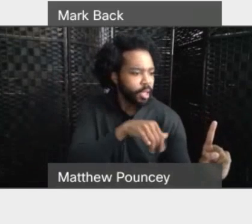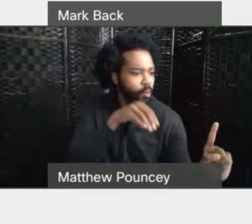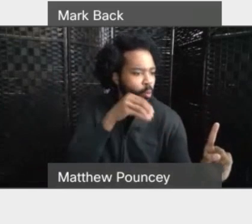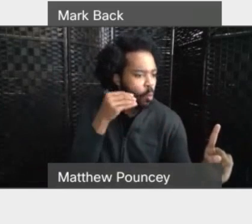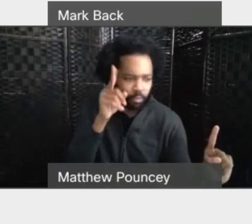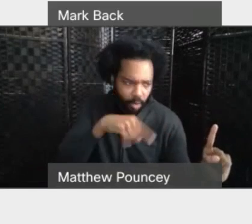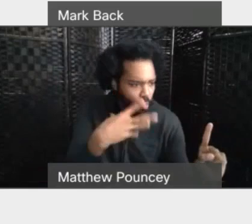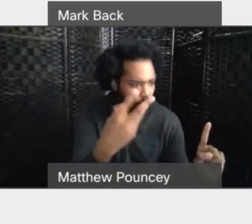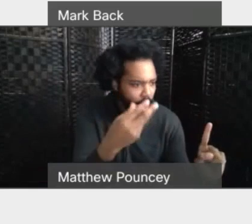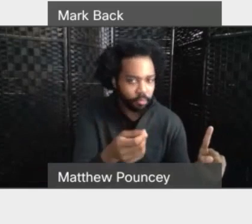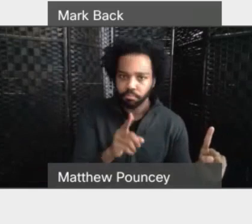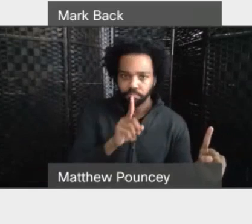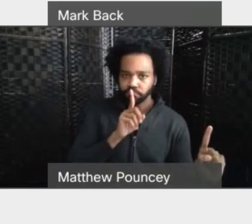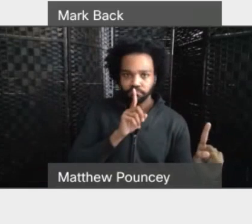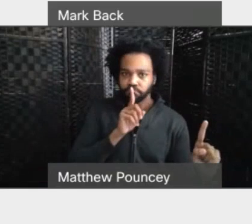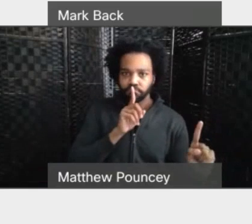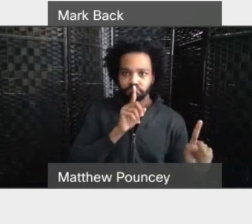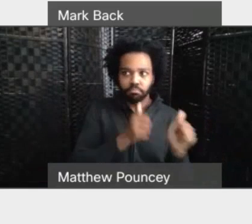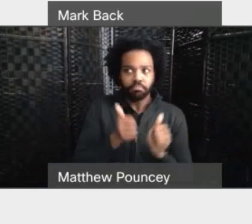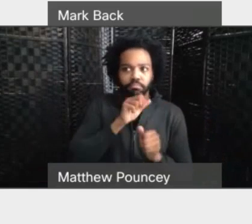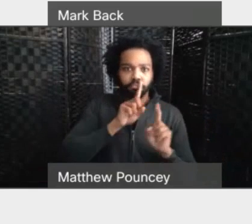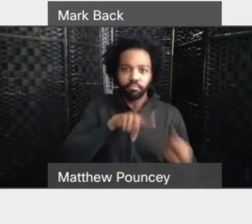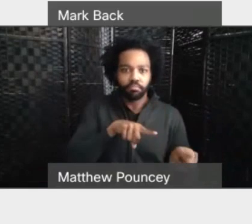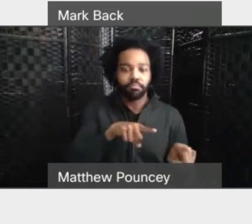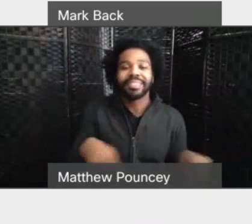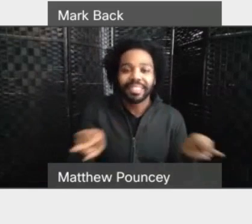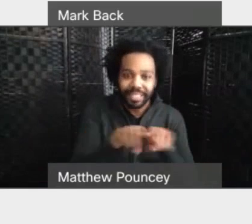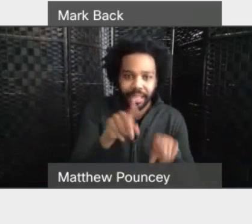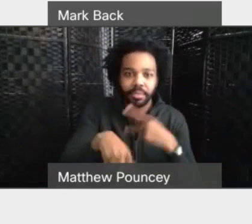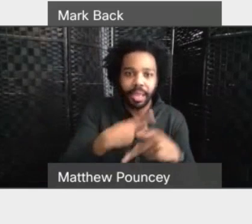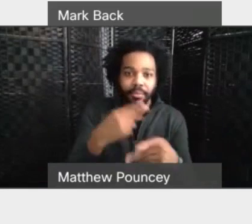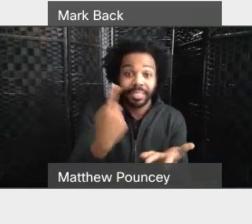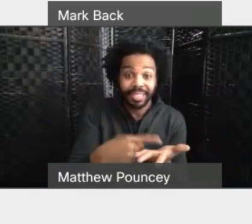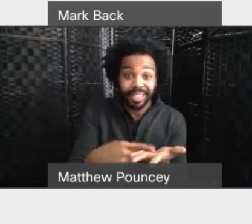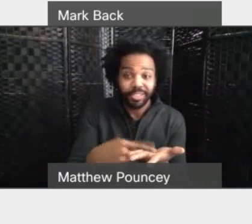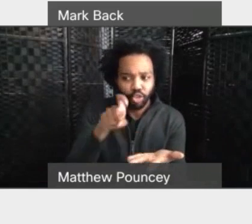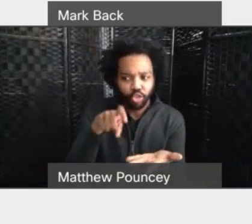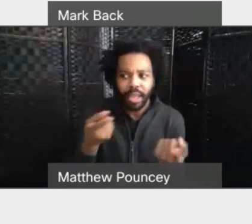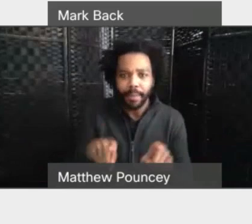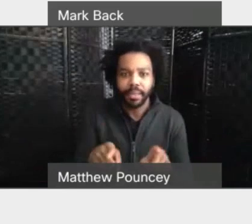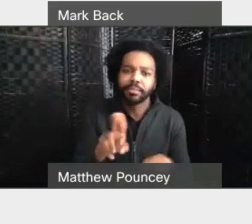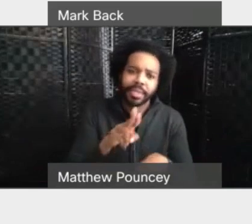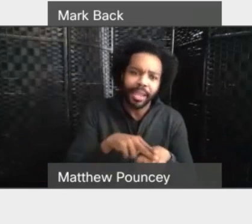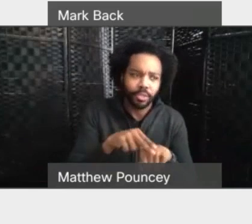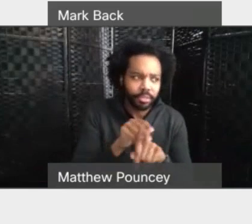time. And the same kinds of discussions that should be occurring naturally and all the time